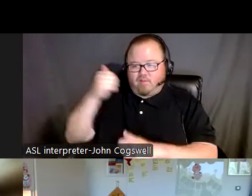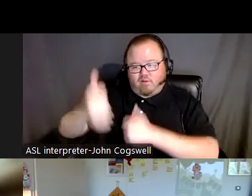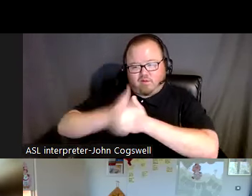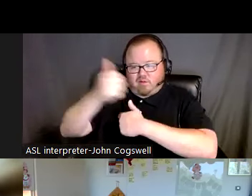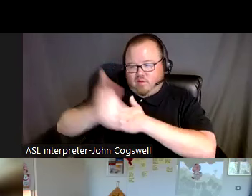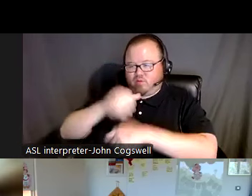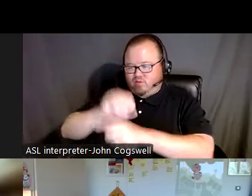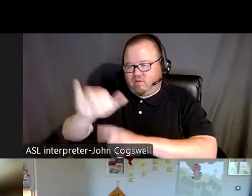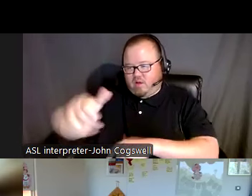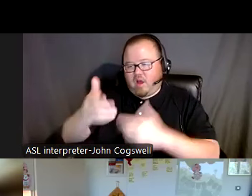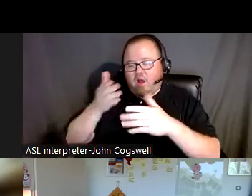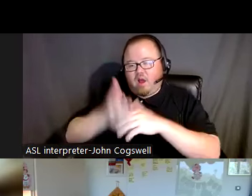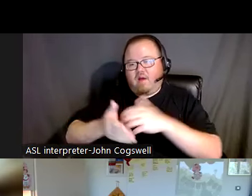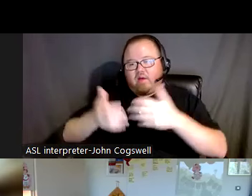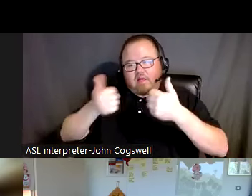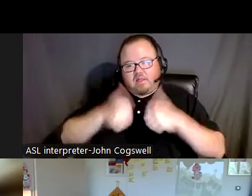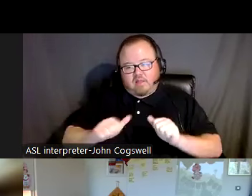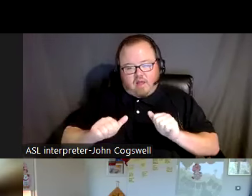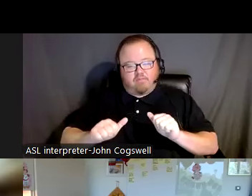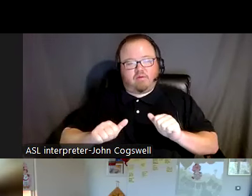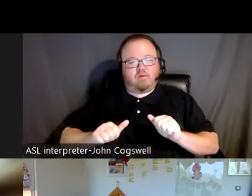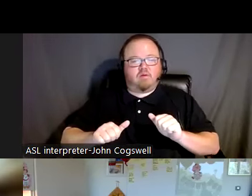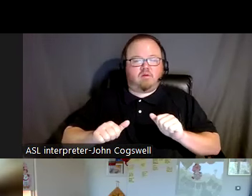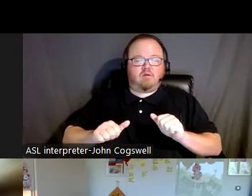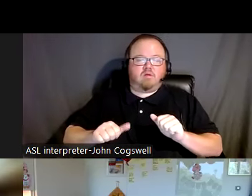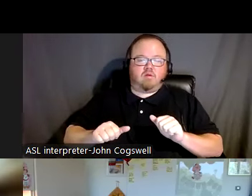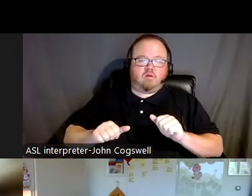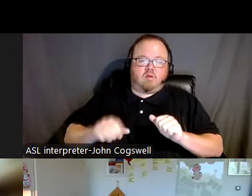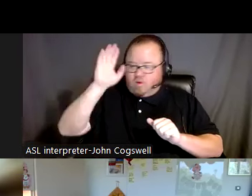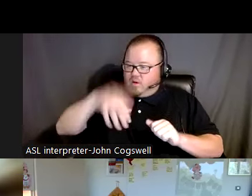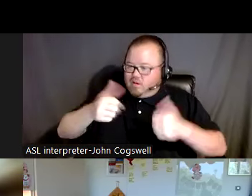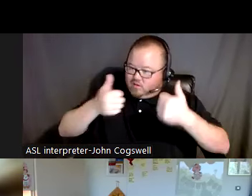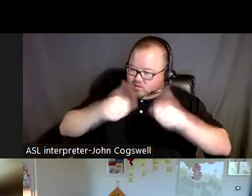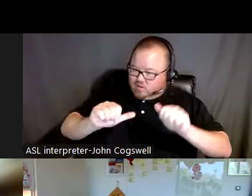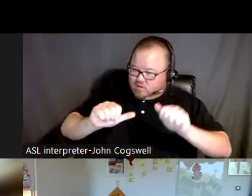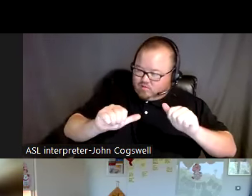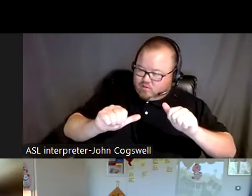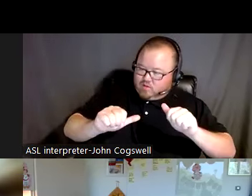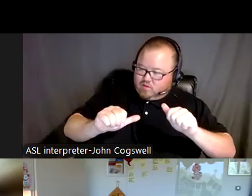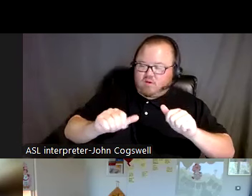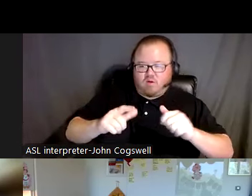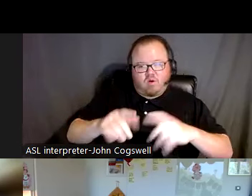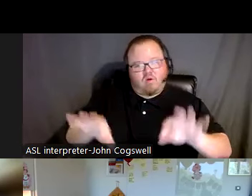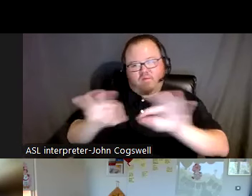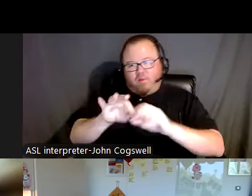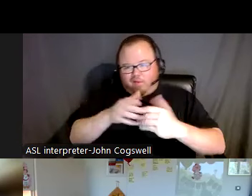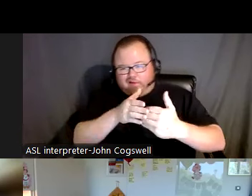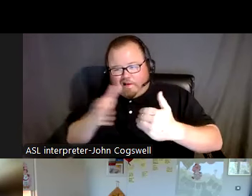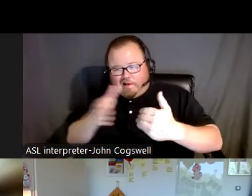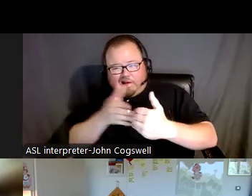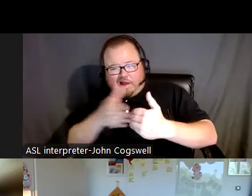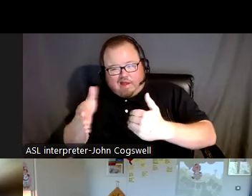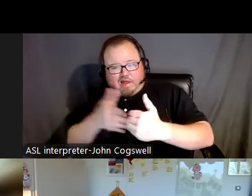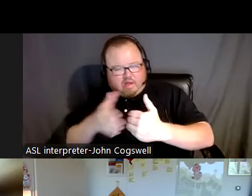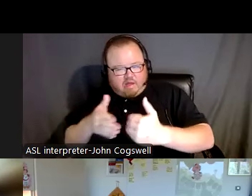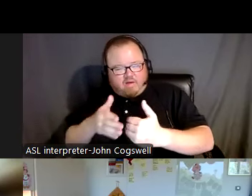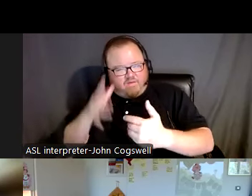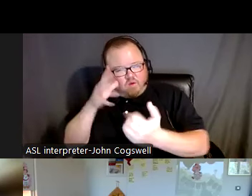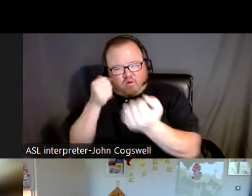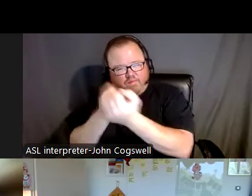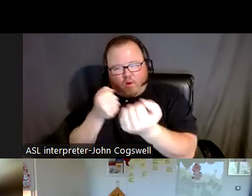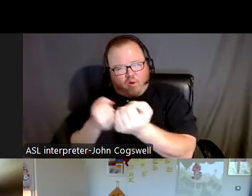So after an attempt, we also know that, after an attempt is one of the most crucial times for support. That's why